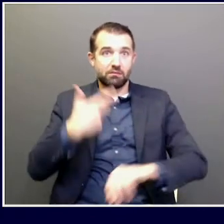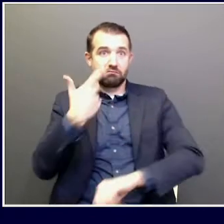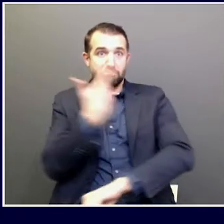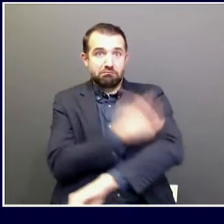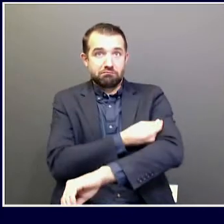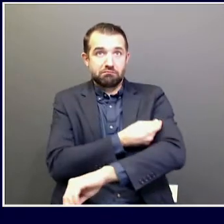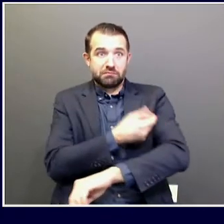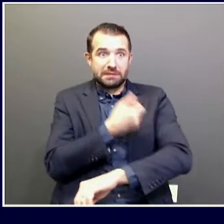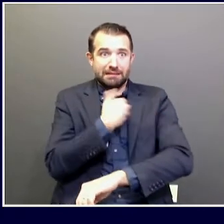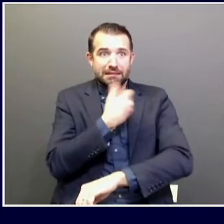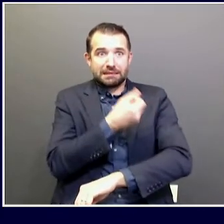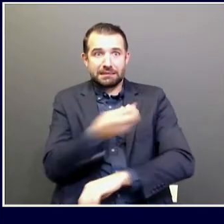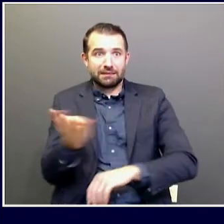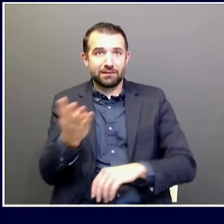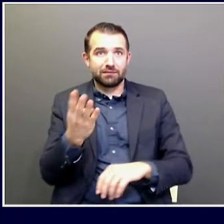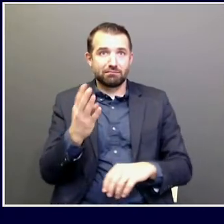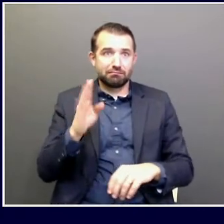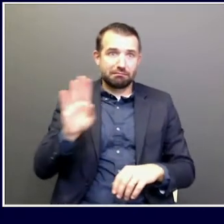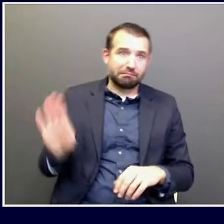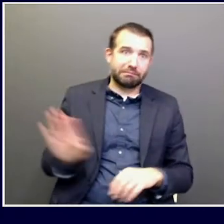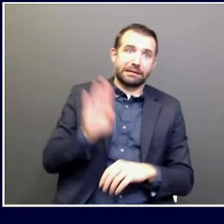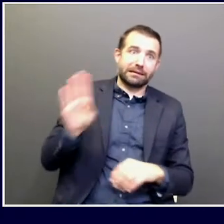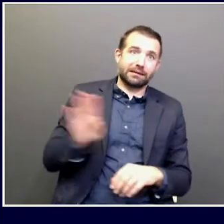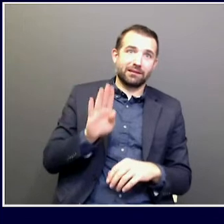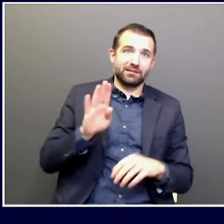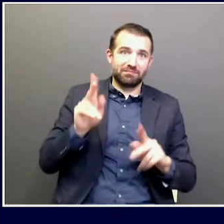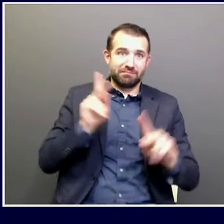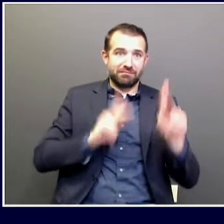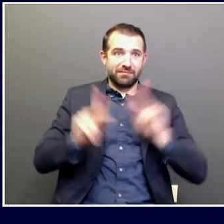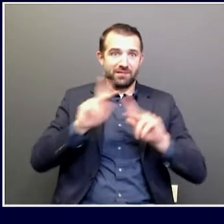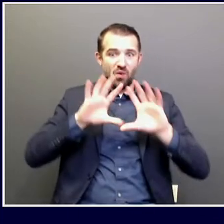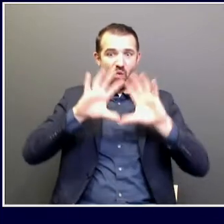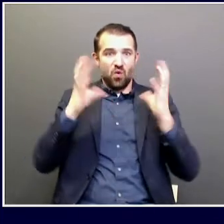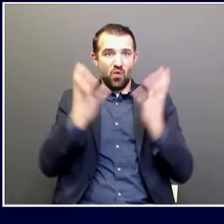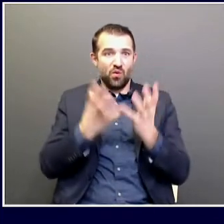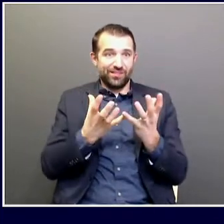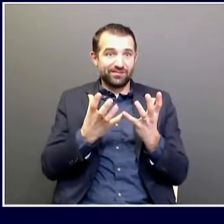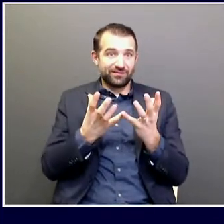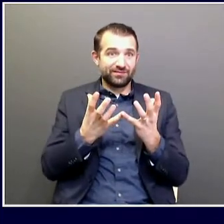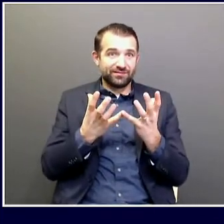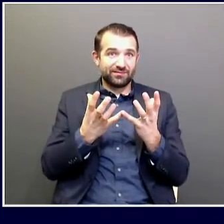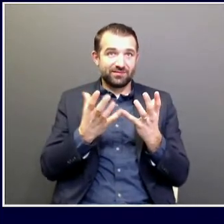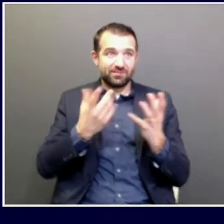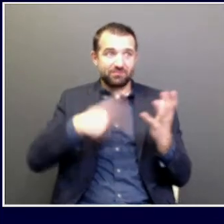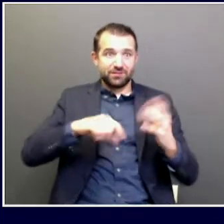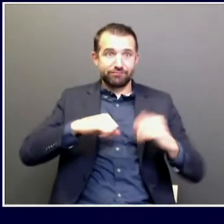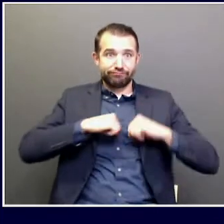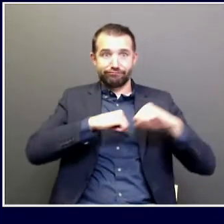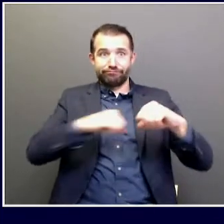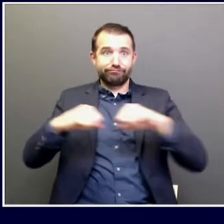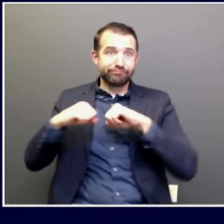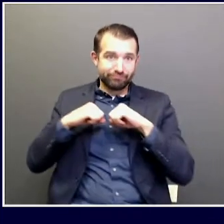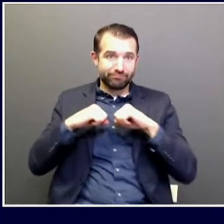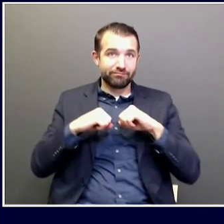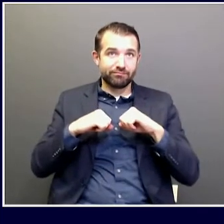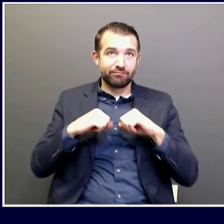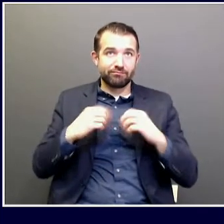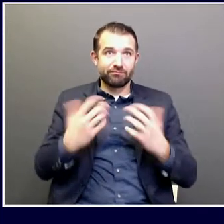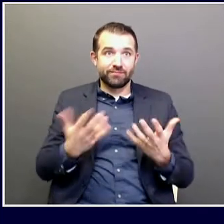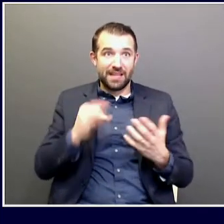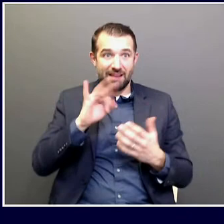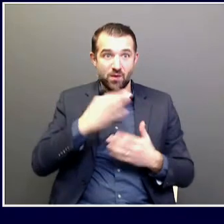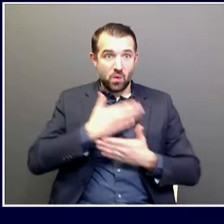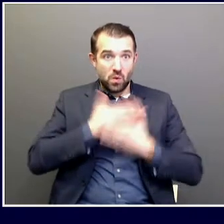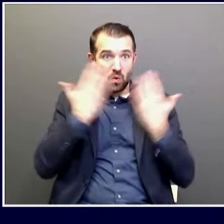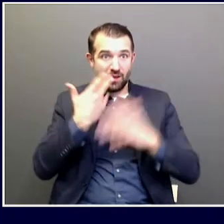people, billions around the globe, and has safely offered them protection. But if you're not getting the vaccine, then yes, your risk of